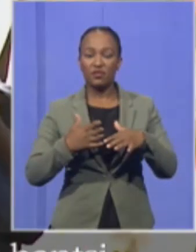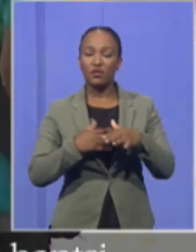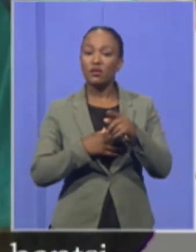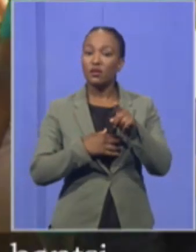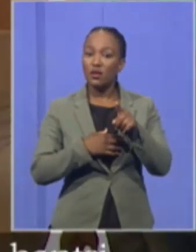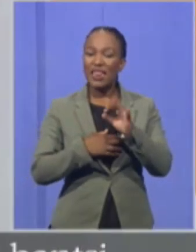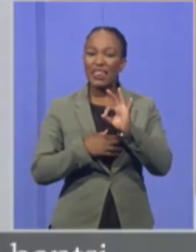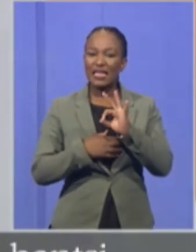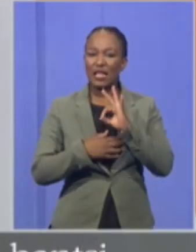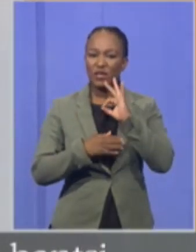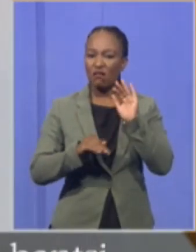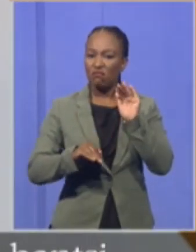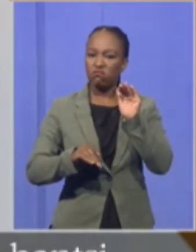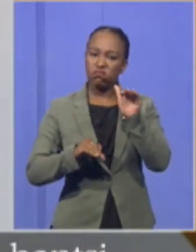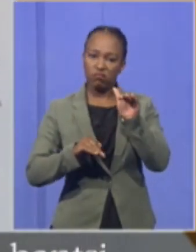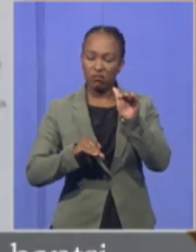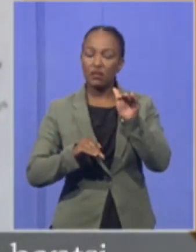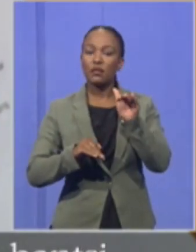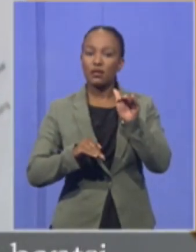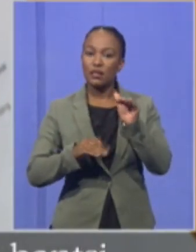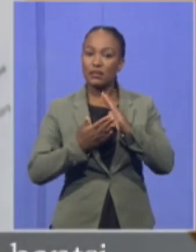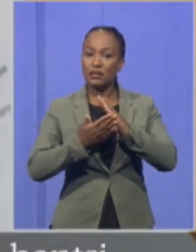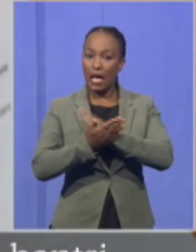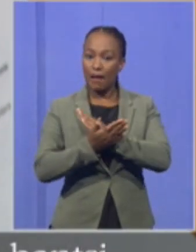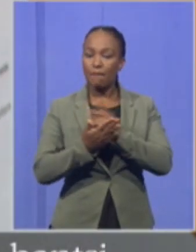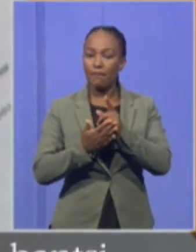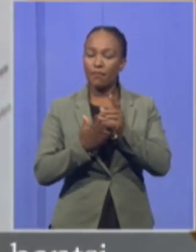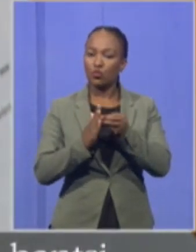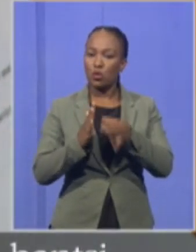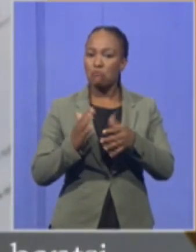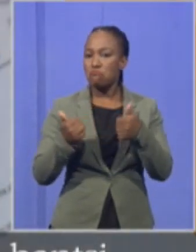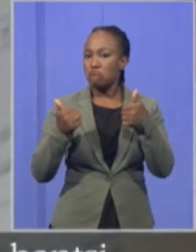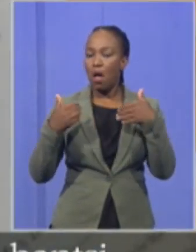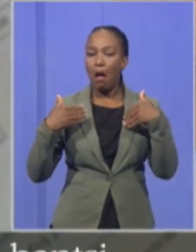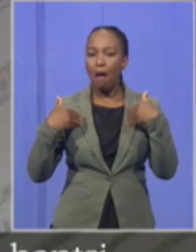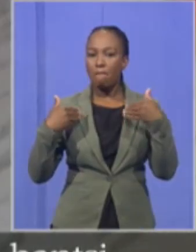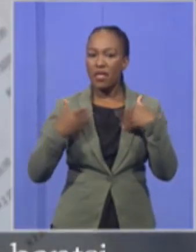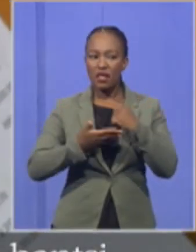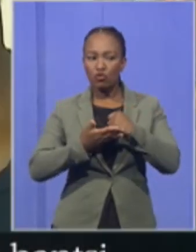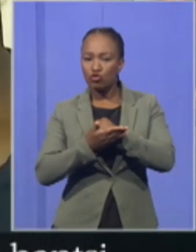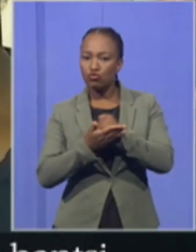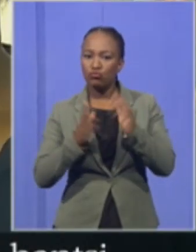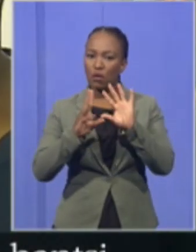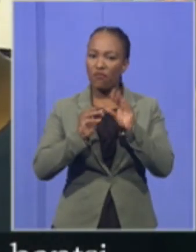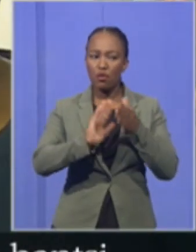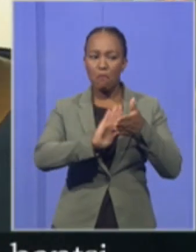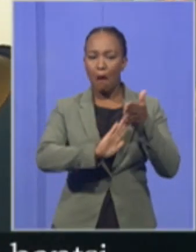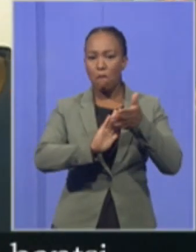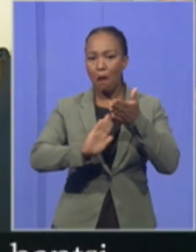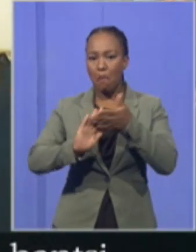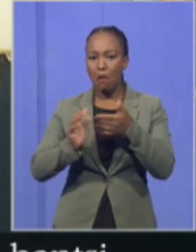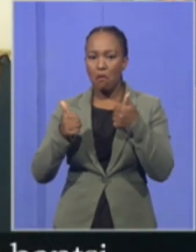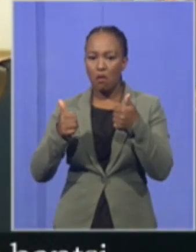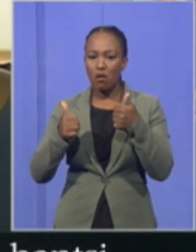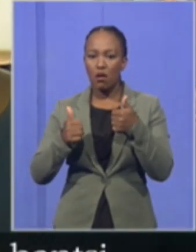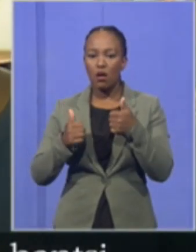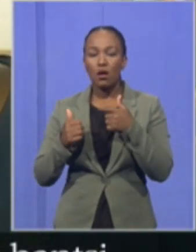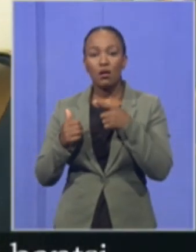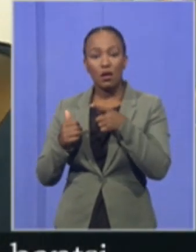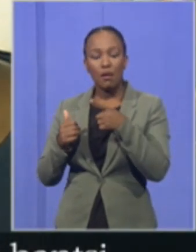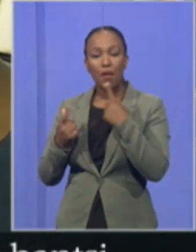dikete tse 3. Bangwe ba barutwana ba re ba itumeletse ka tsamaiso ya go ikwadisa. I can't complain. The process